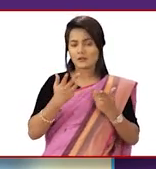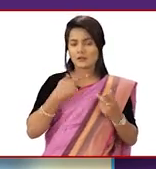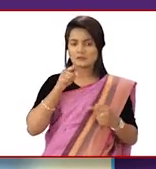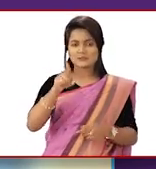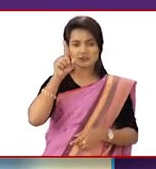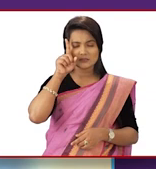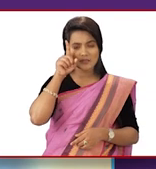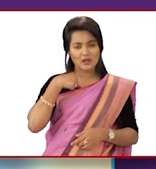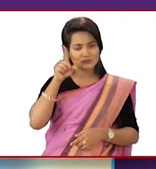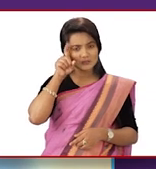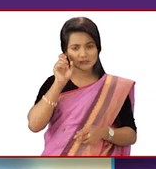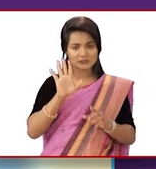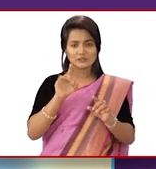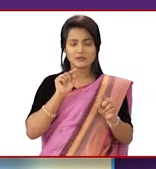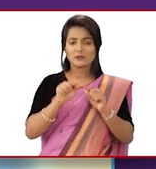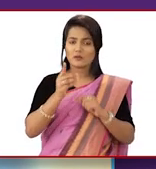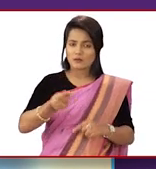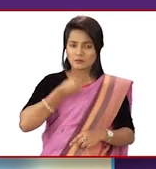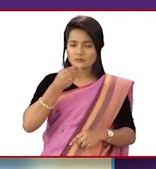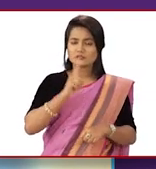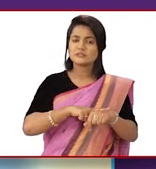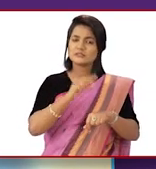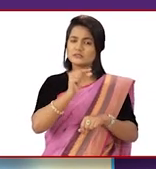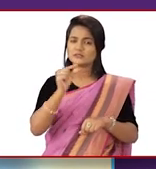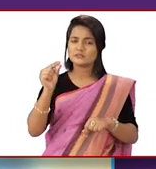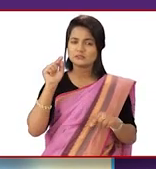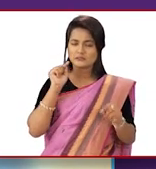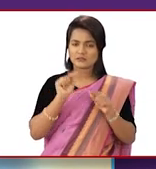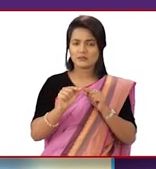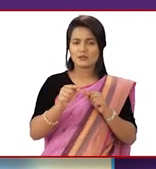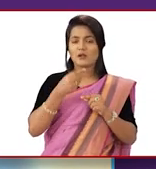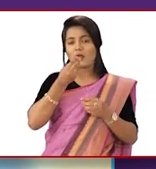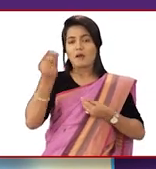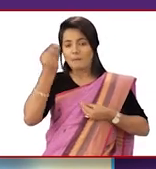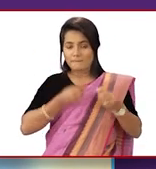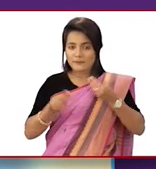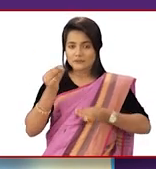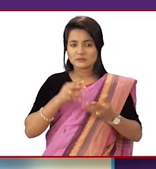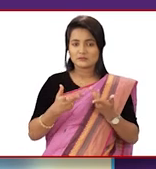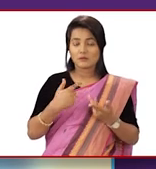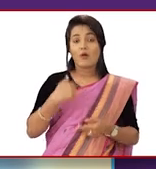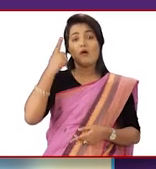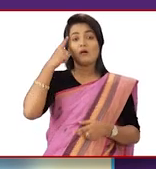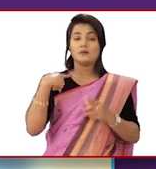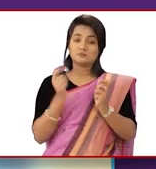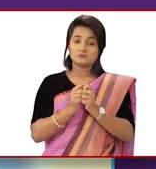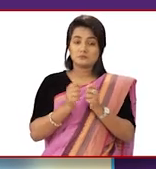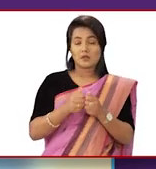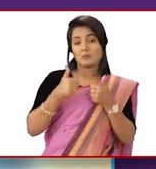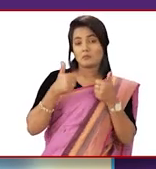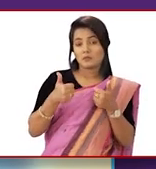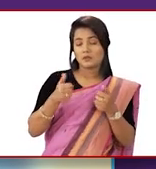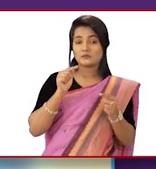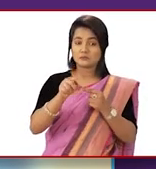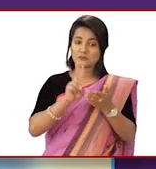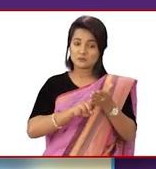sink is because the thing that you said, that sometimes it comes off as imposing, that, I am doing you a great favor,